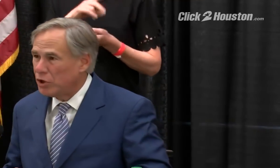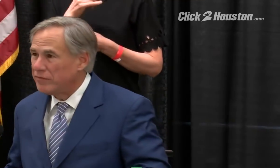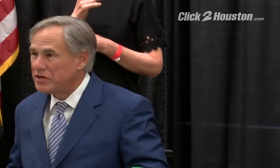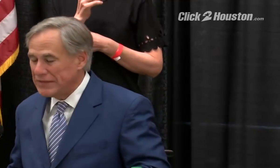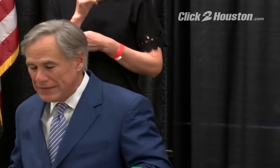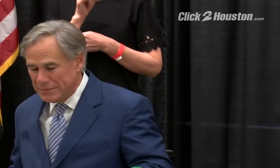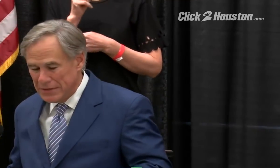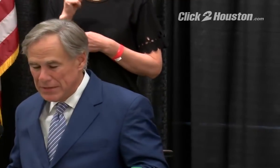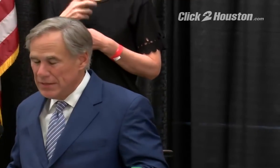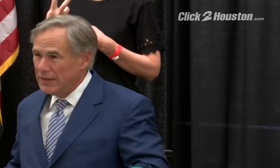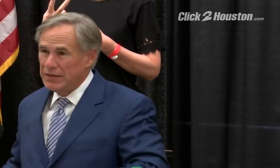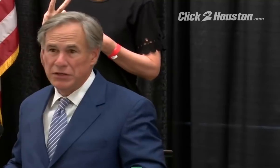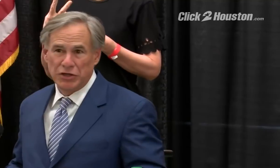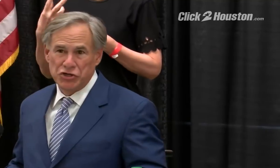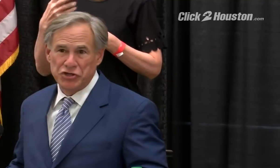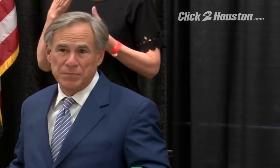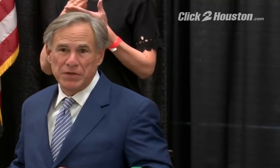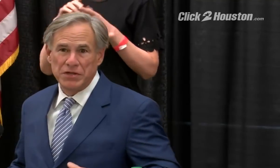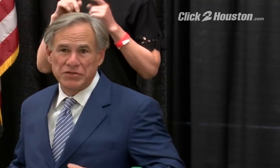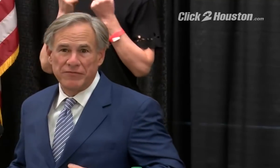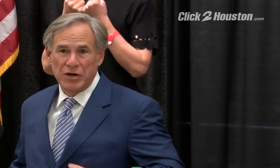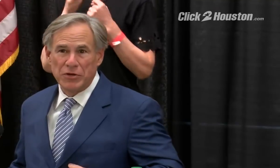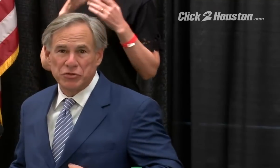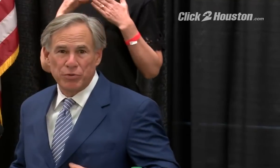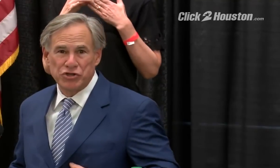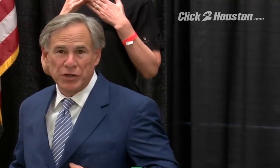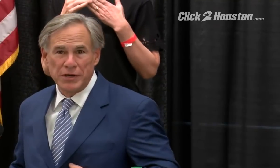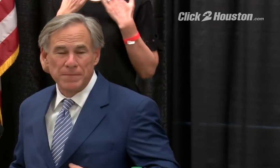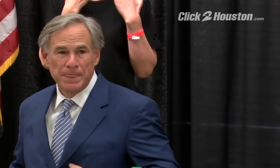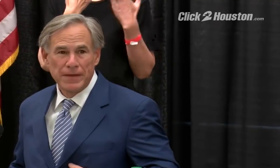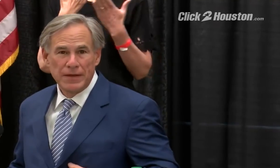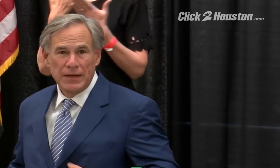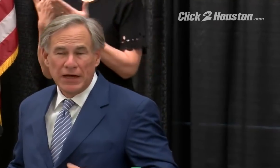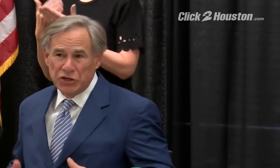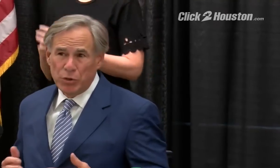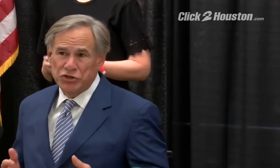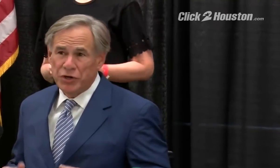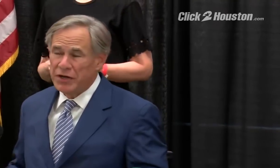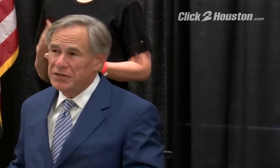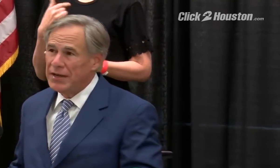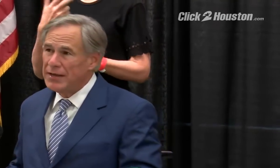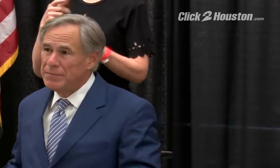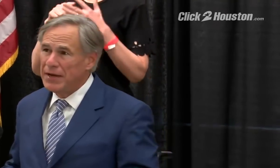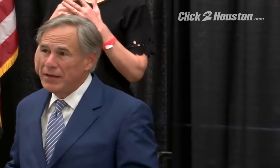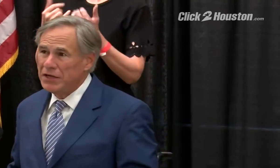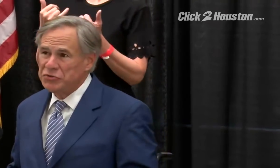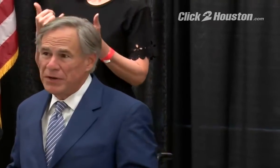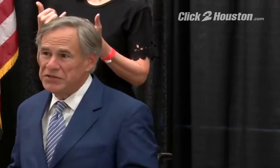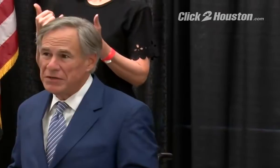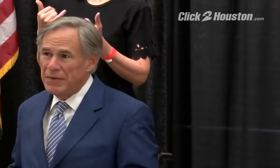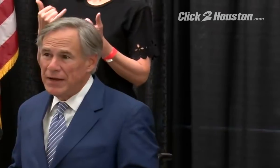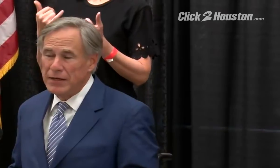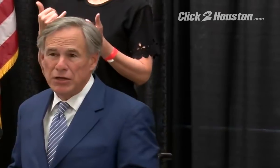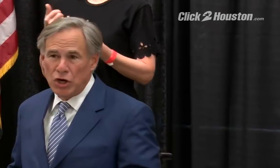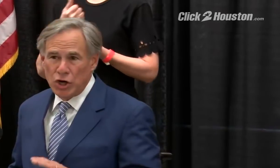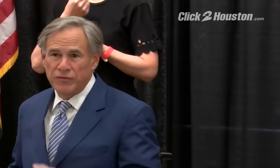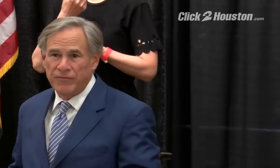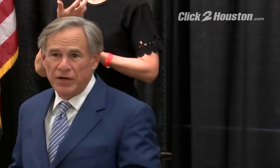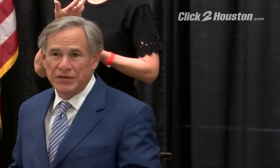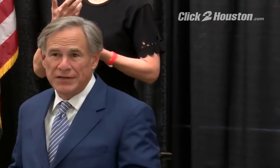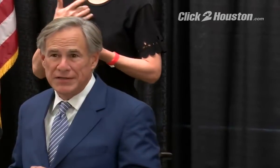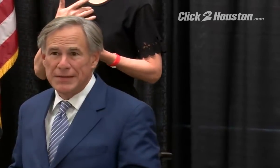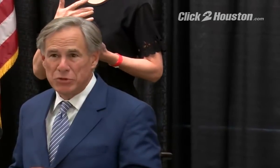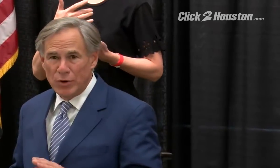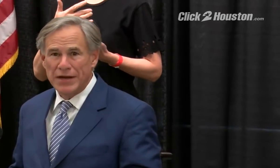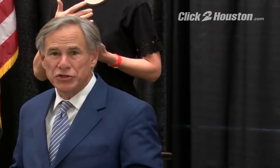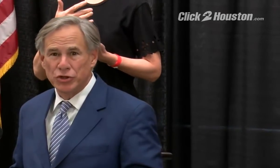who are part of our team, and their leadership is very much appreciated. I do want to start out today by expressing my